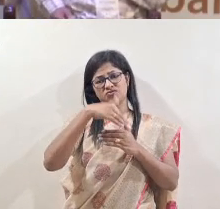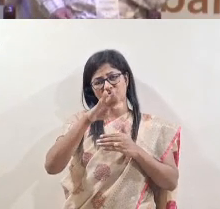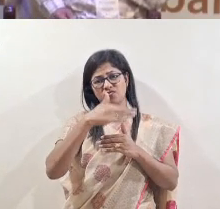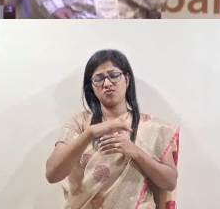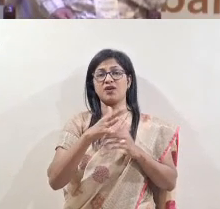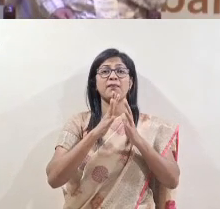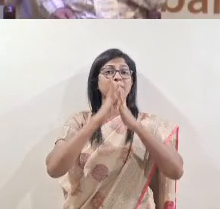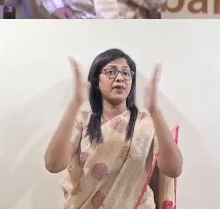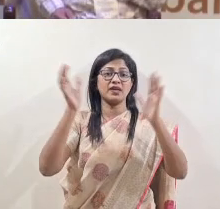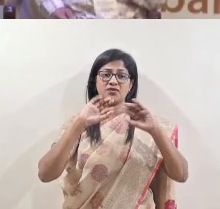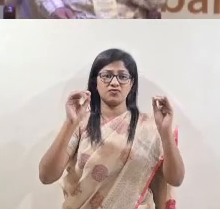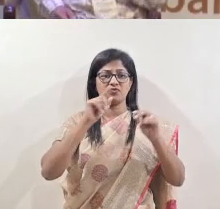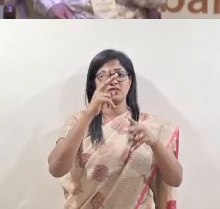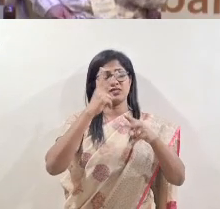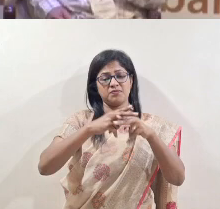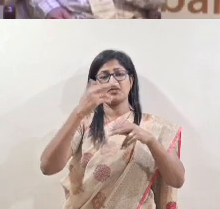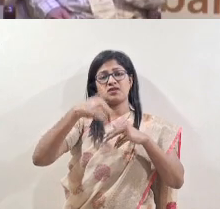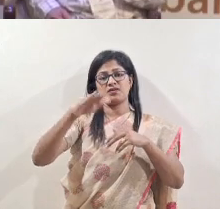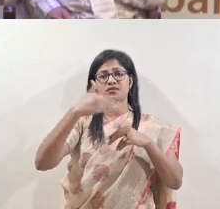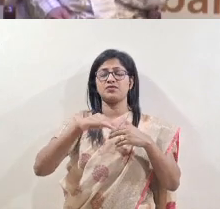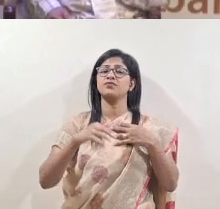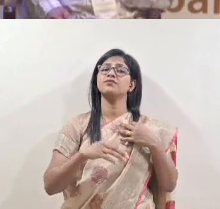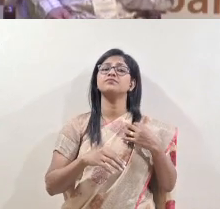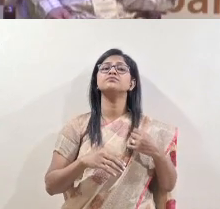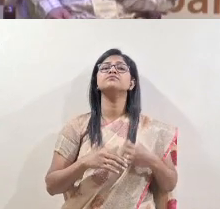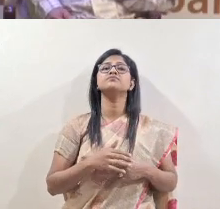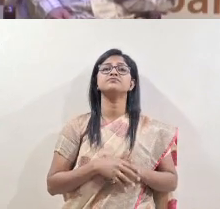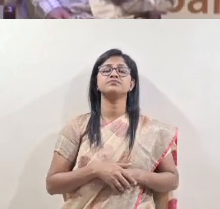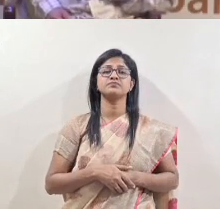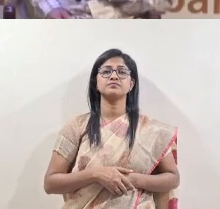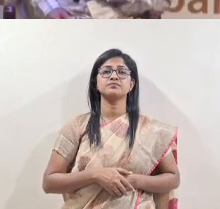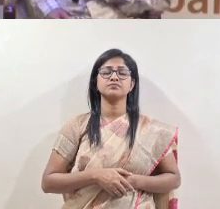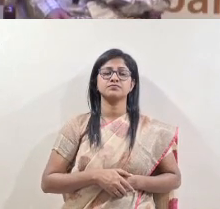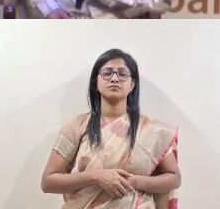are no major modifications.